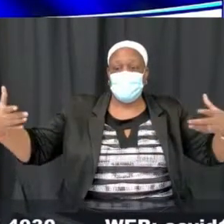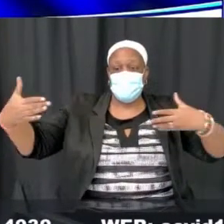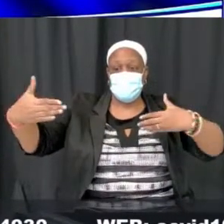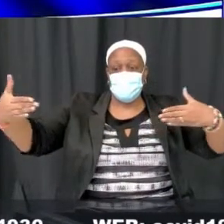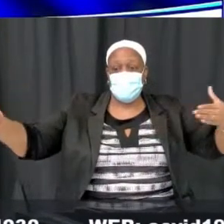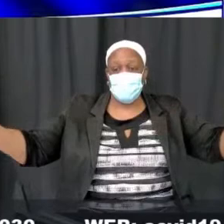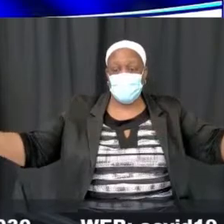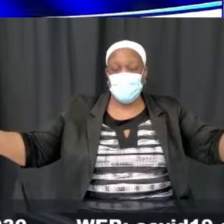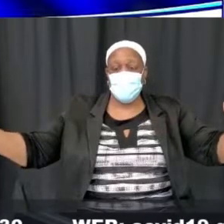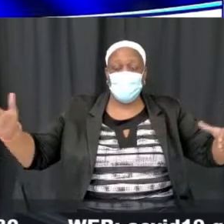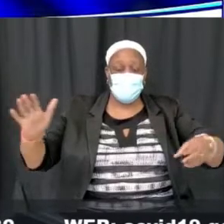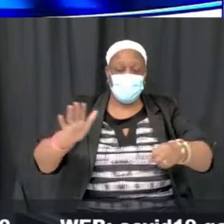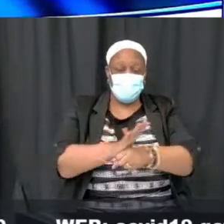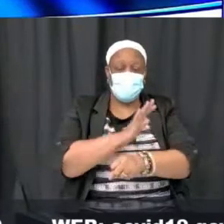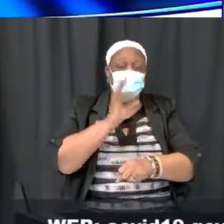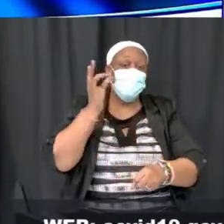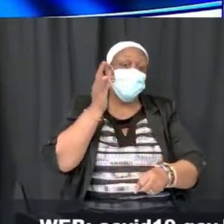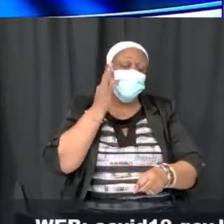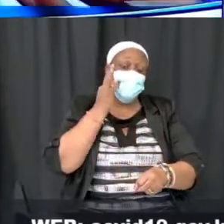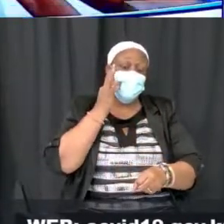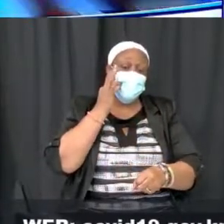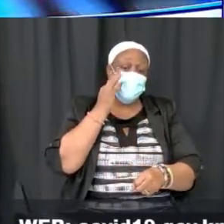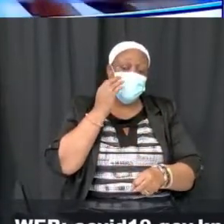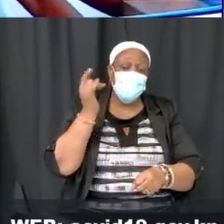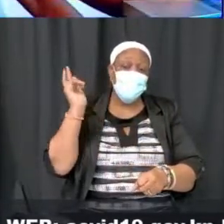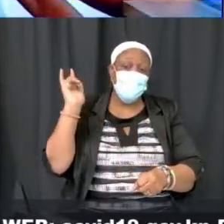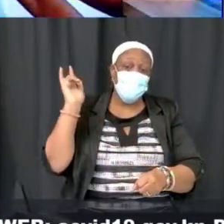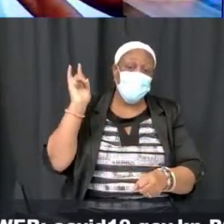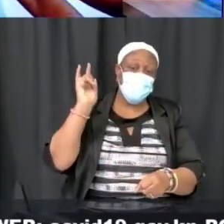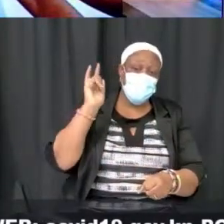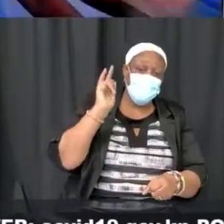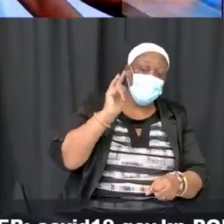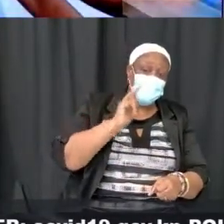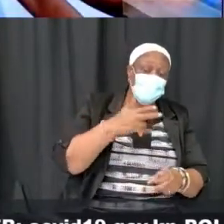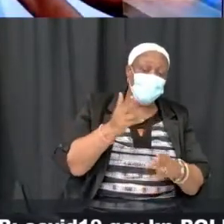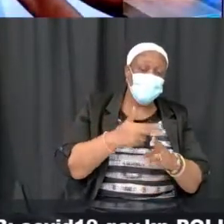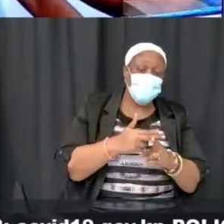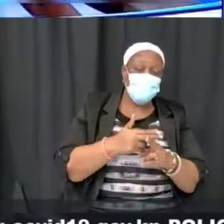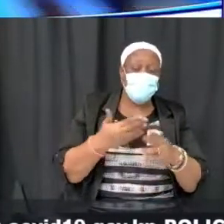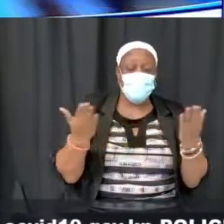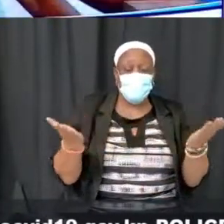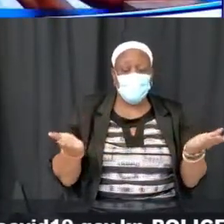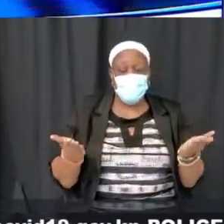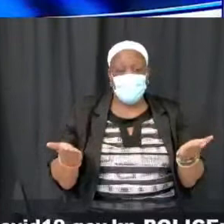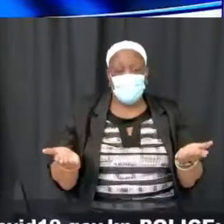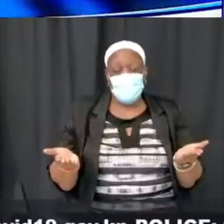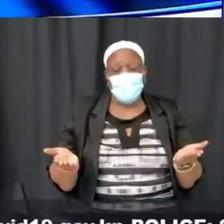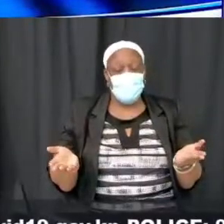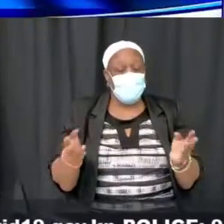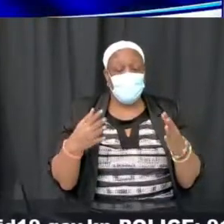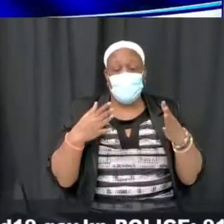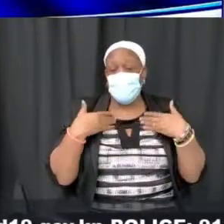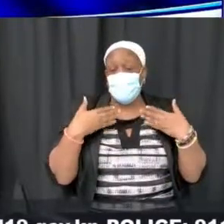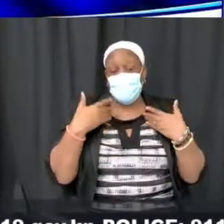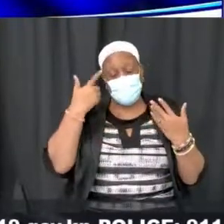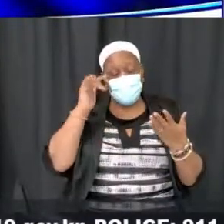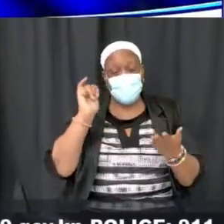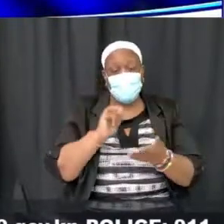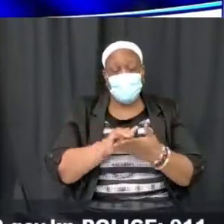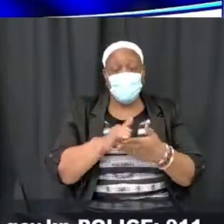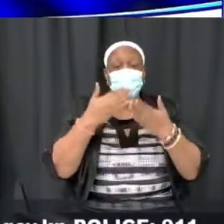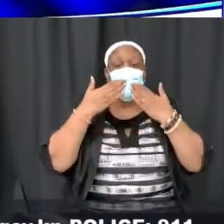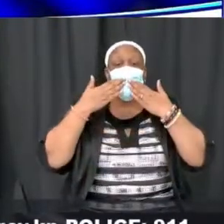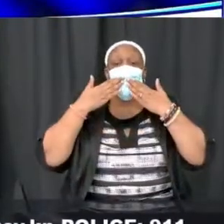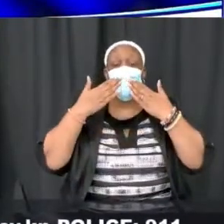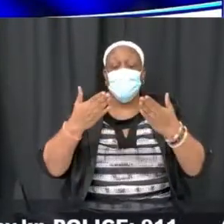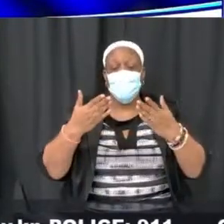public. This exercise will be executed again by social services. So as soon